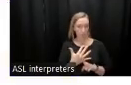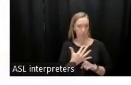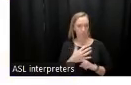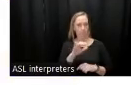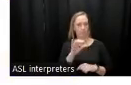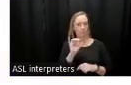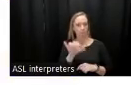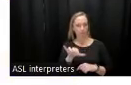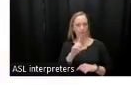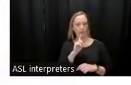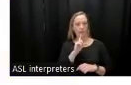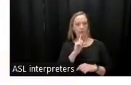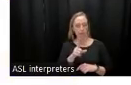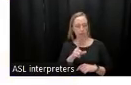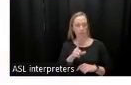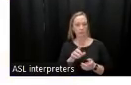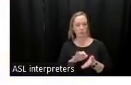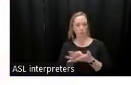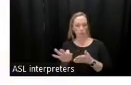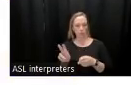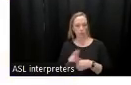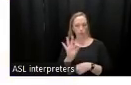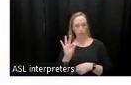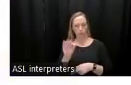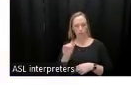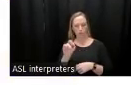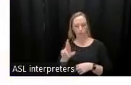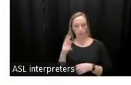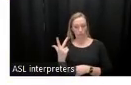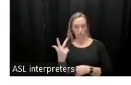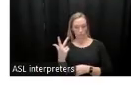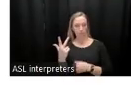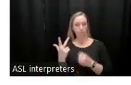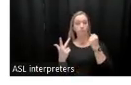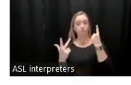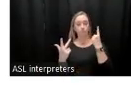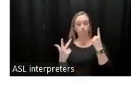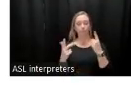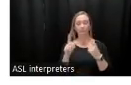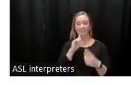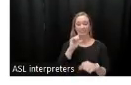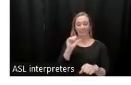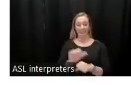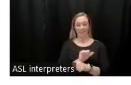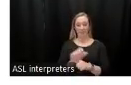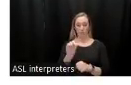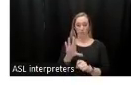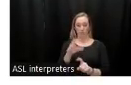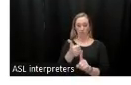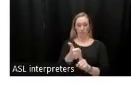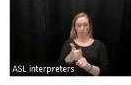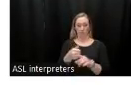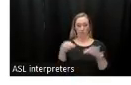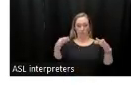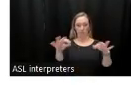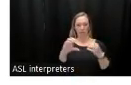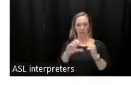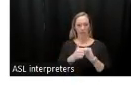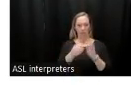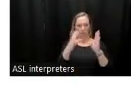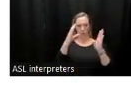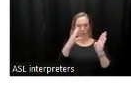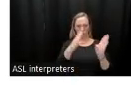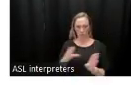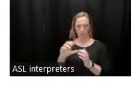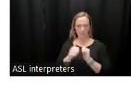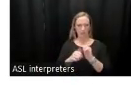weighed under factor 3. So talking about the actual document itself and how to organize and build it, note